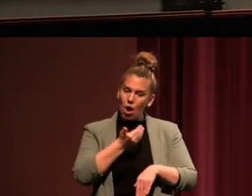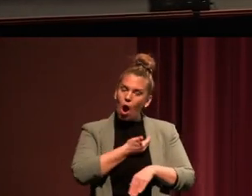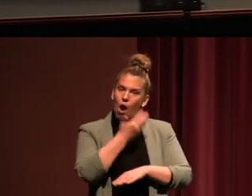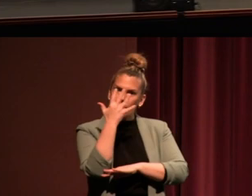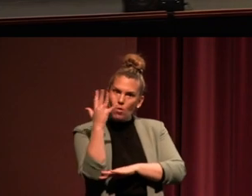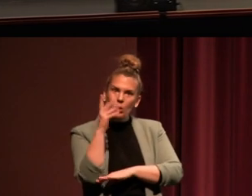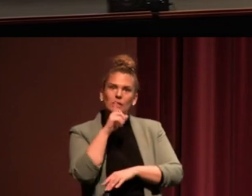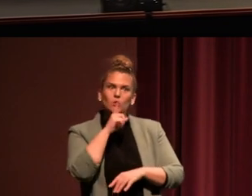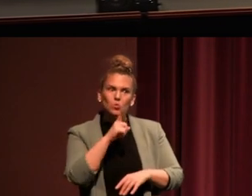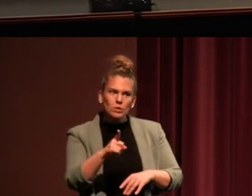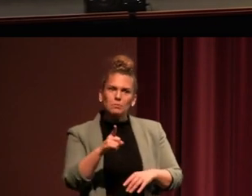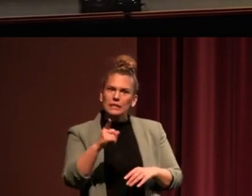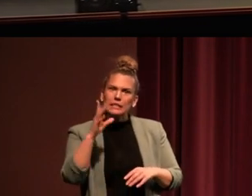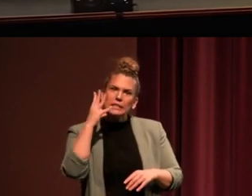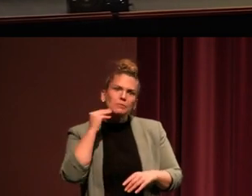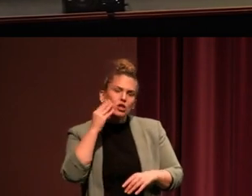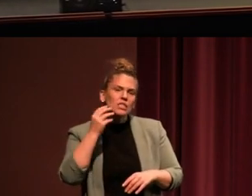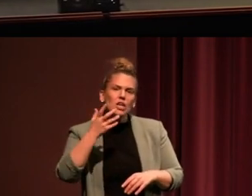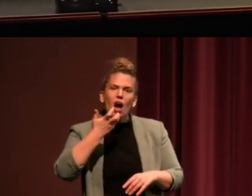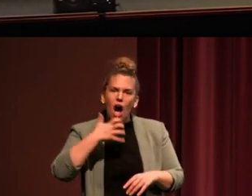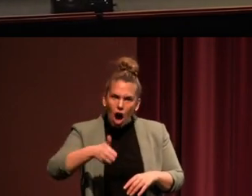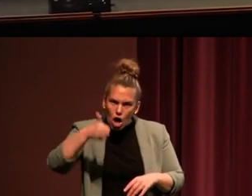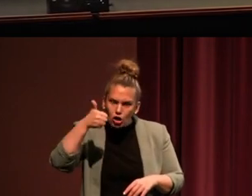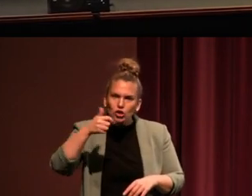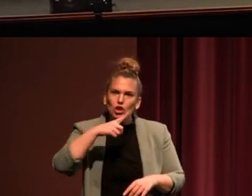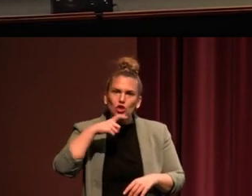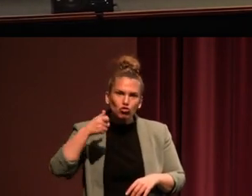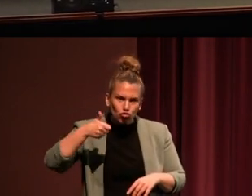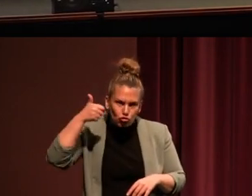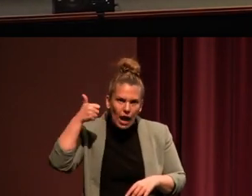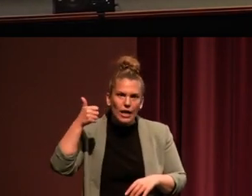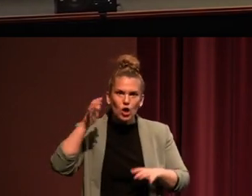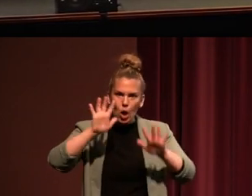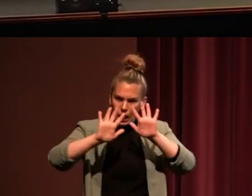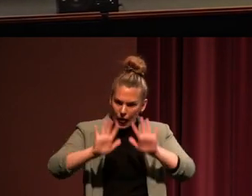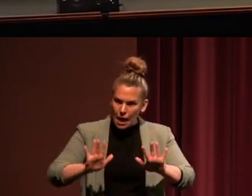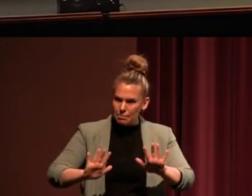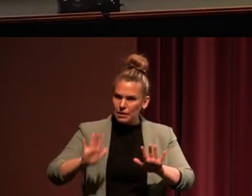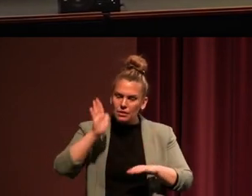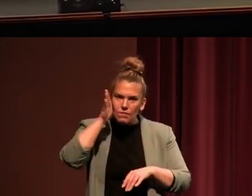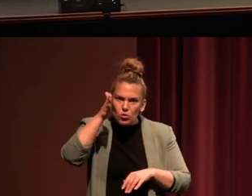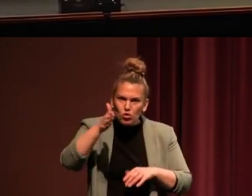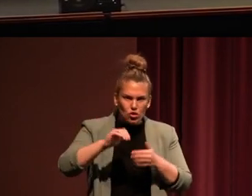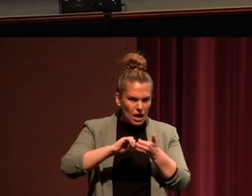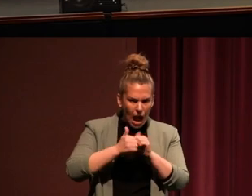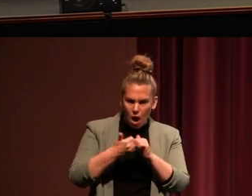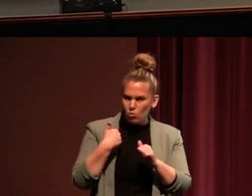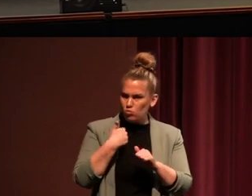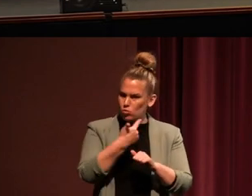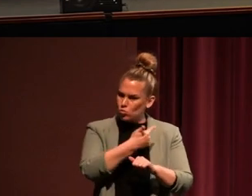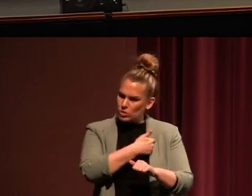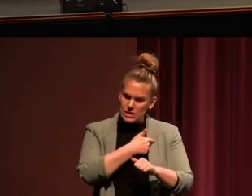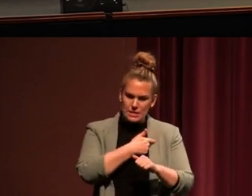drier climate in the future. How should we tailor restoration strategies in light of a changing